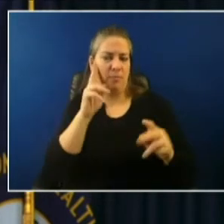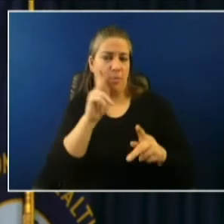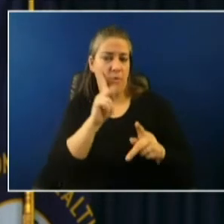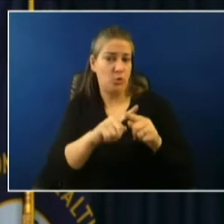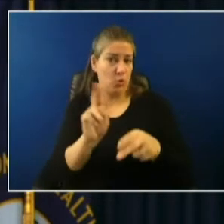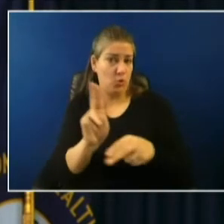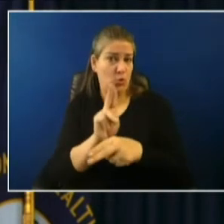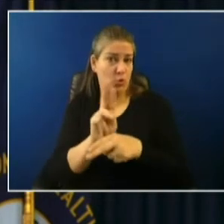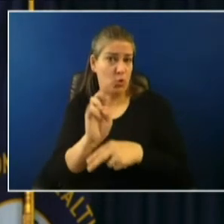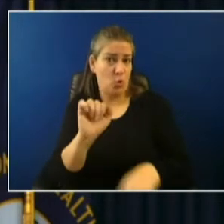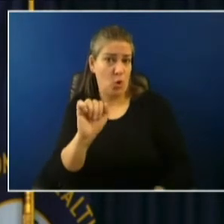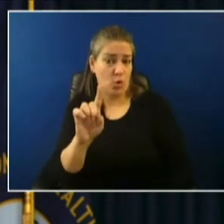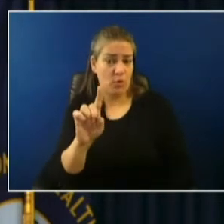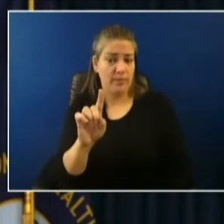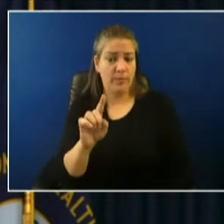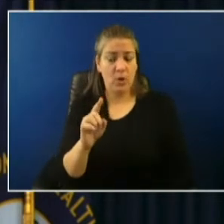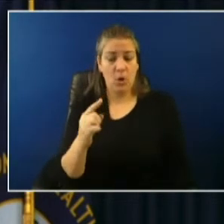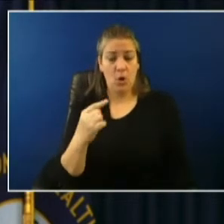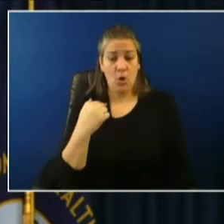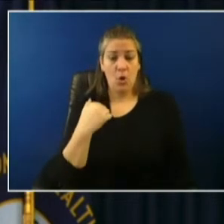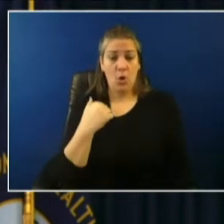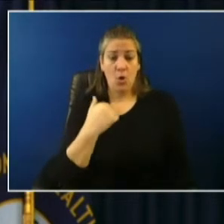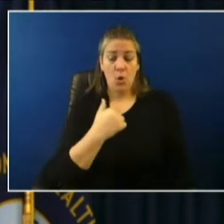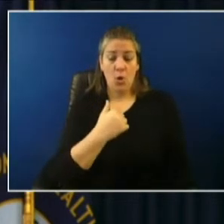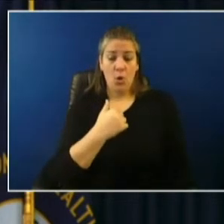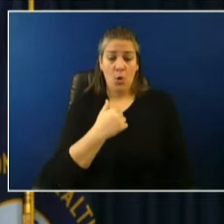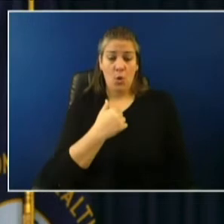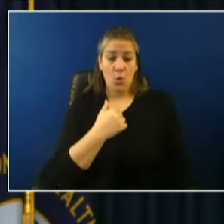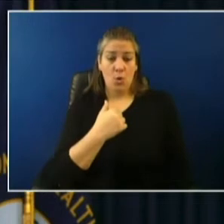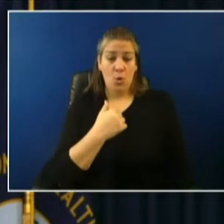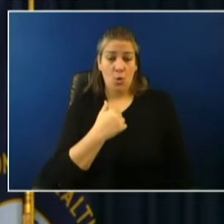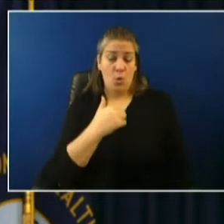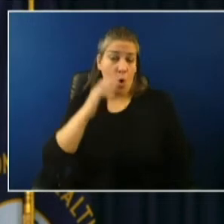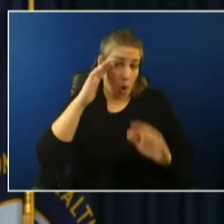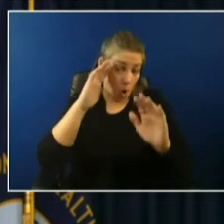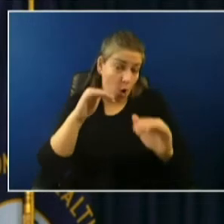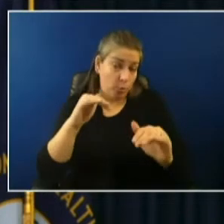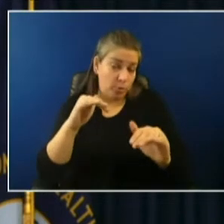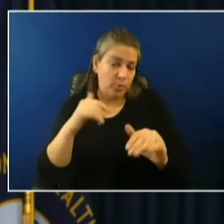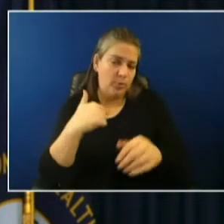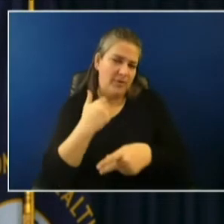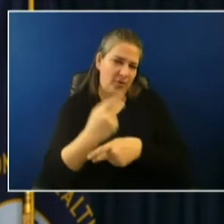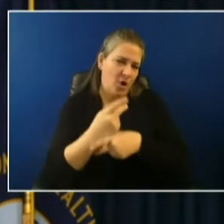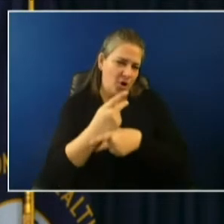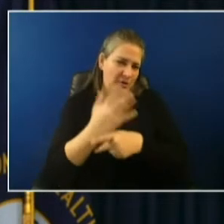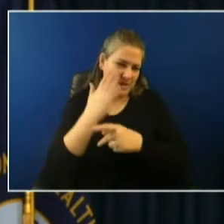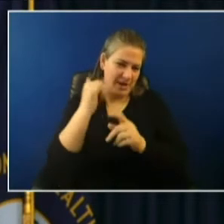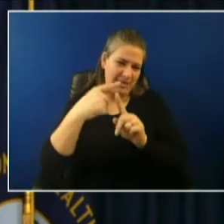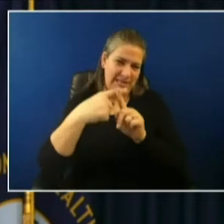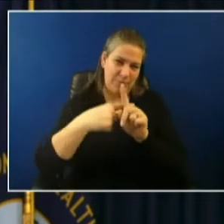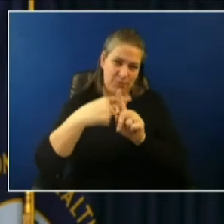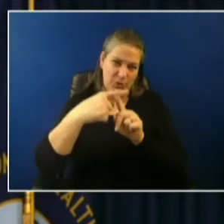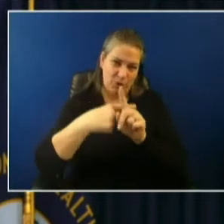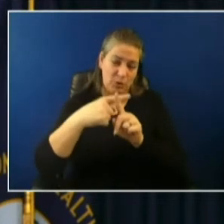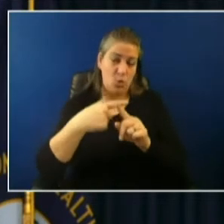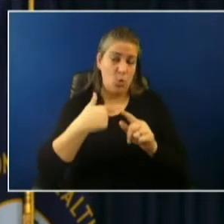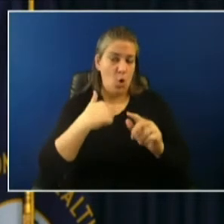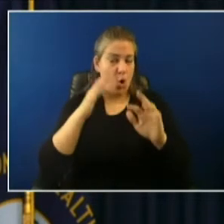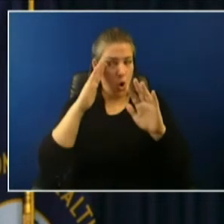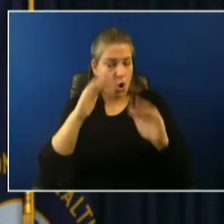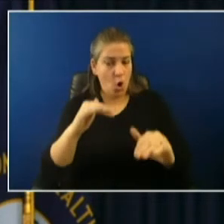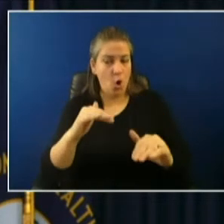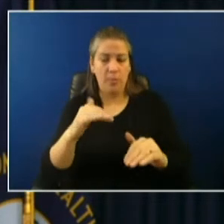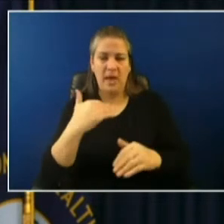we hope, and we have some caution because of where temperatures are going to go, but we hope we're looking at